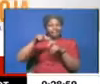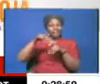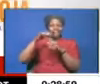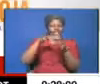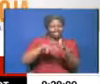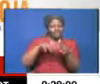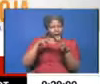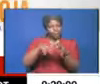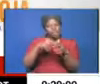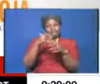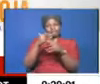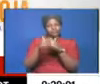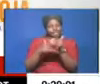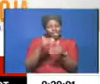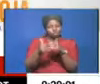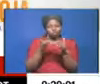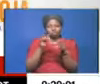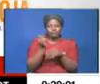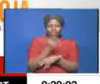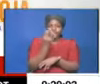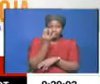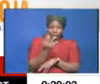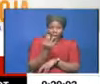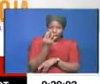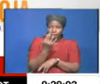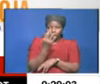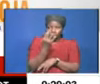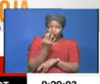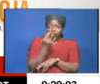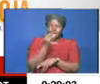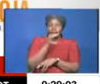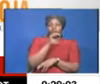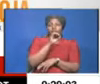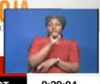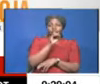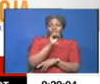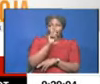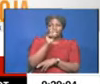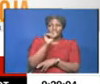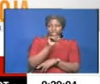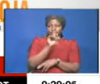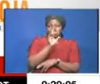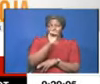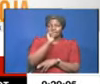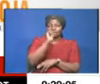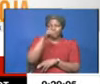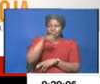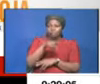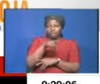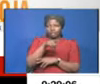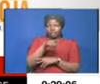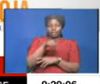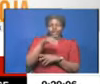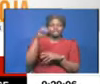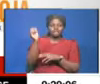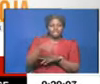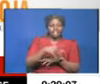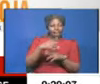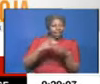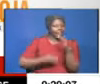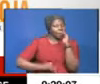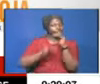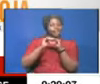prices. In April, a 50 kg bag of DAP fertilizer had hit a high market price of 6,000